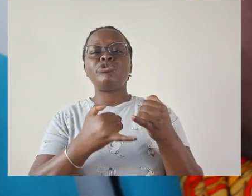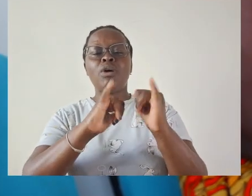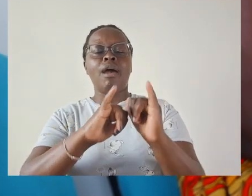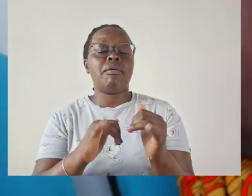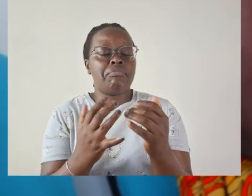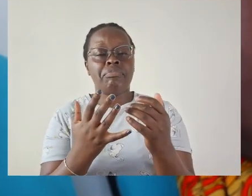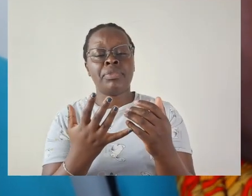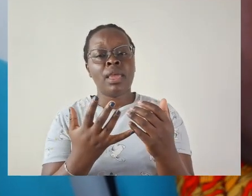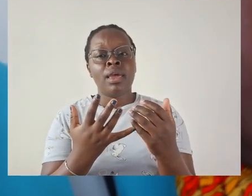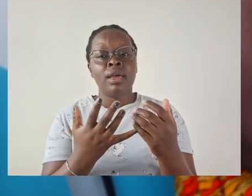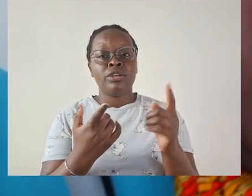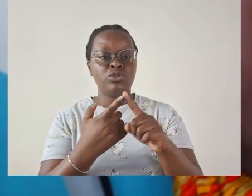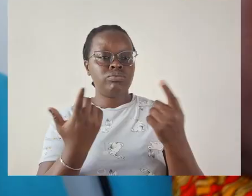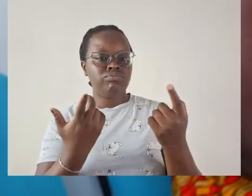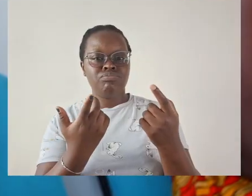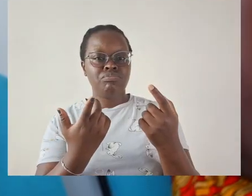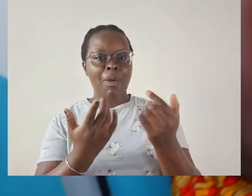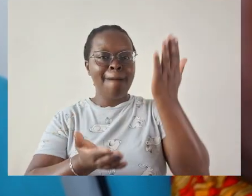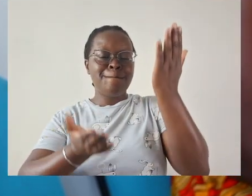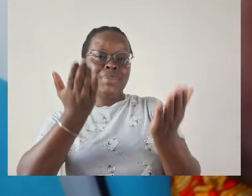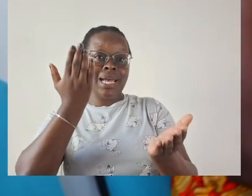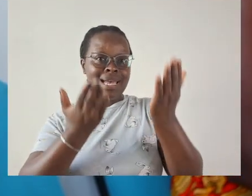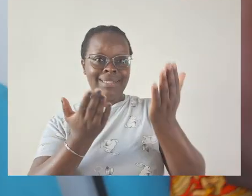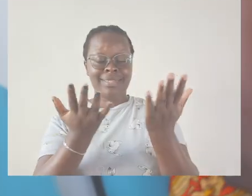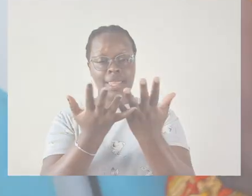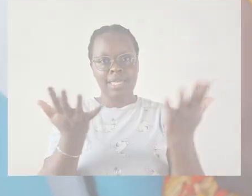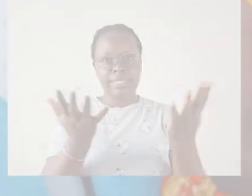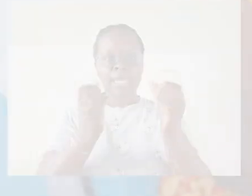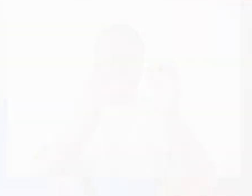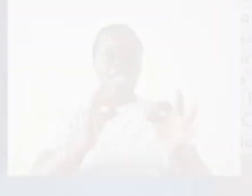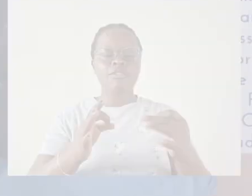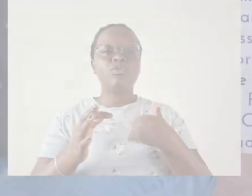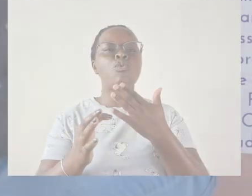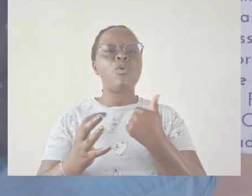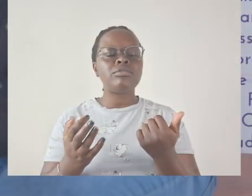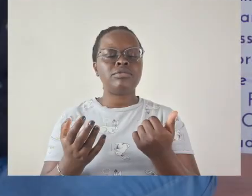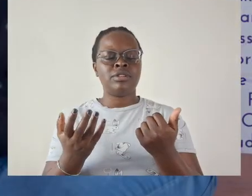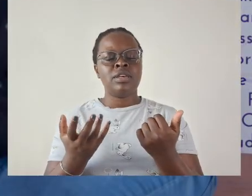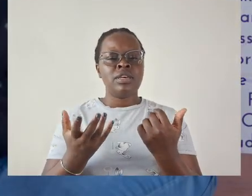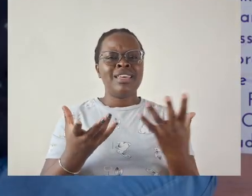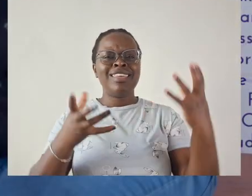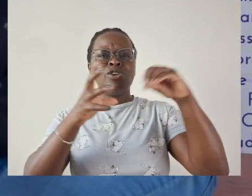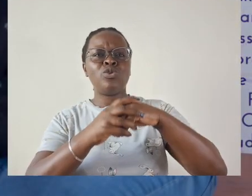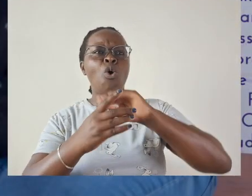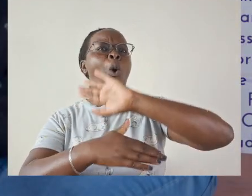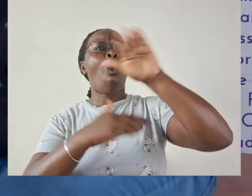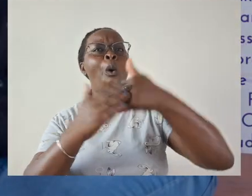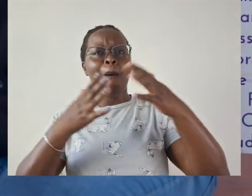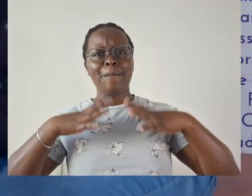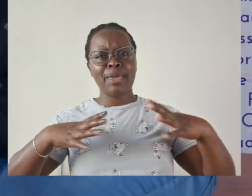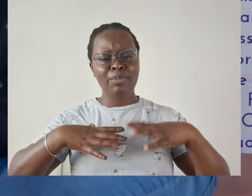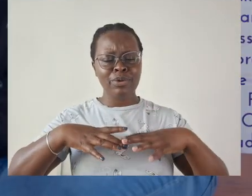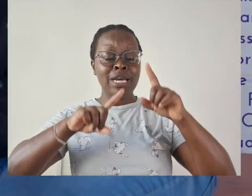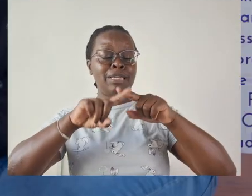include also the abled in order to balance things. Because if we say that we want to include everyone, yet we're depending on their